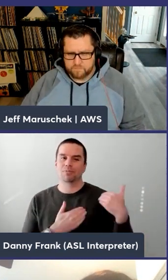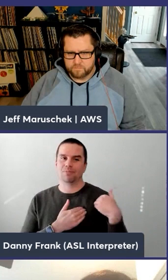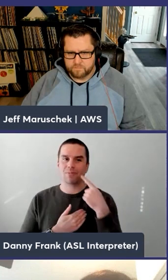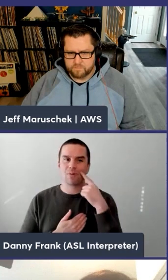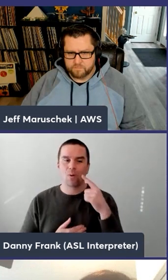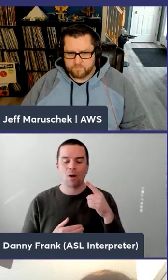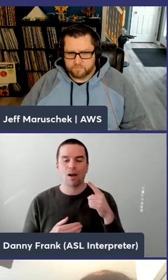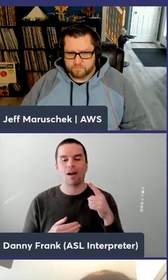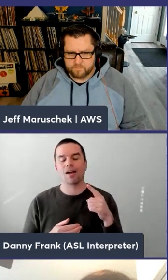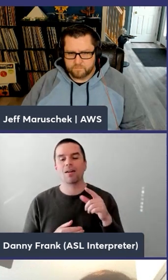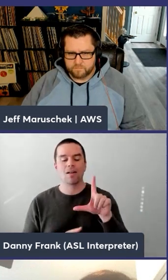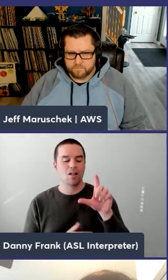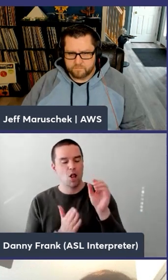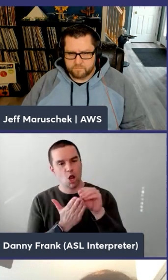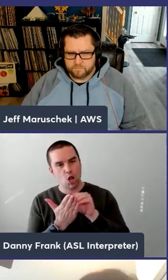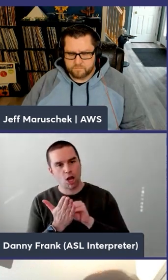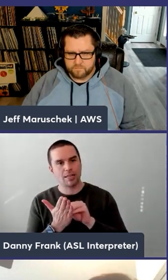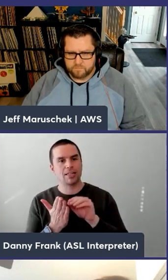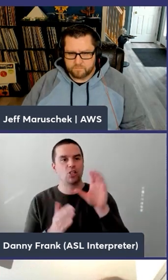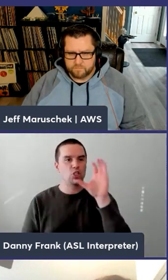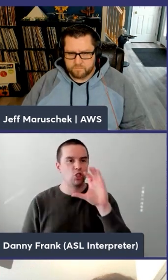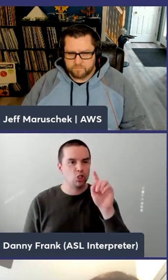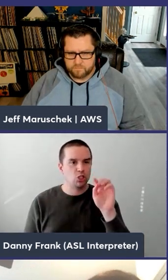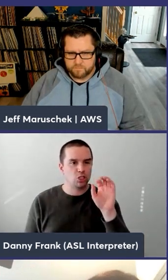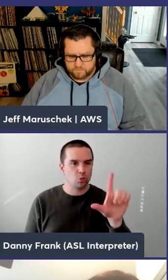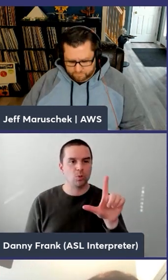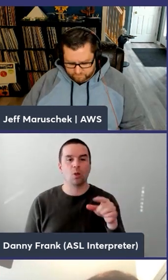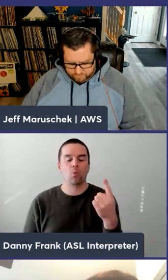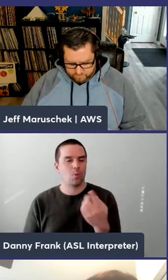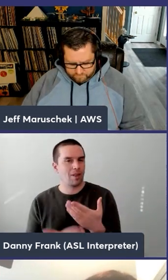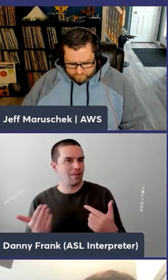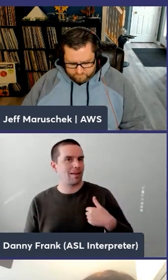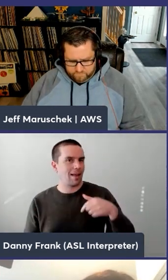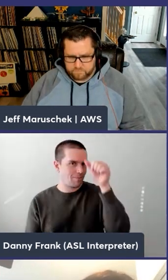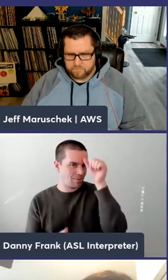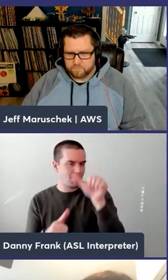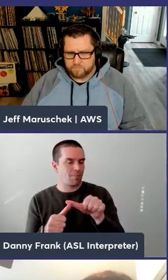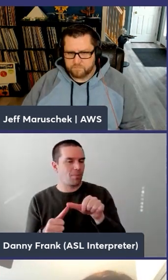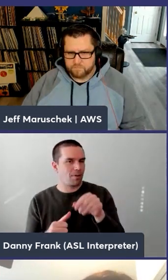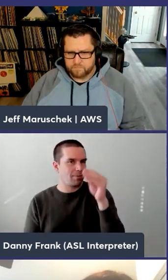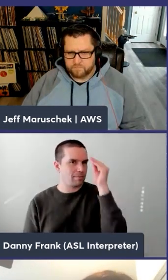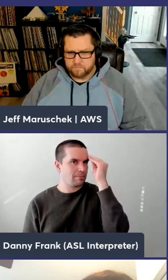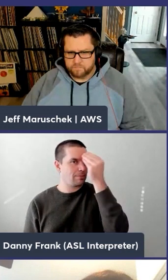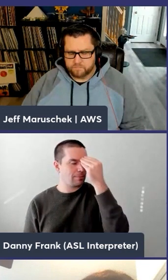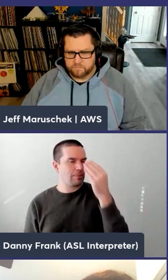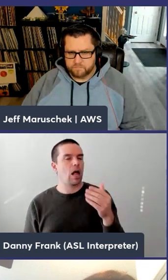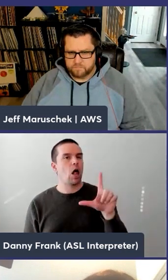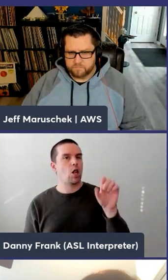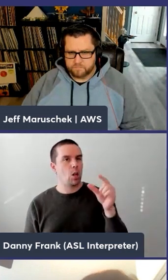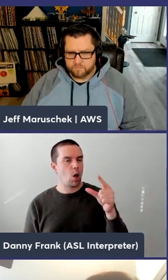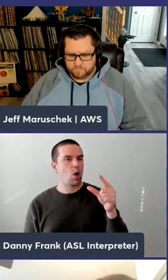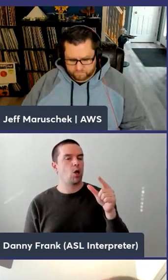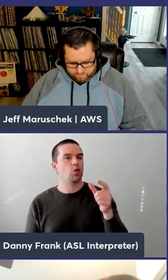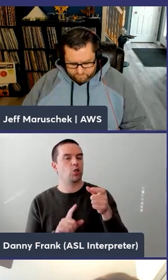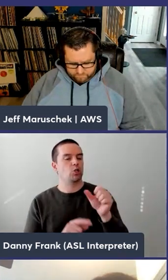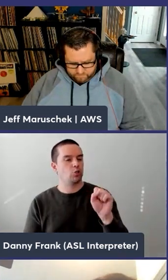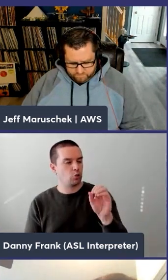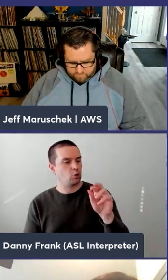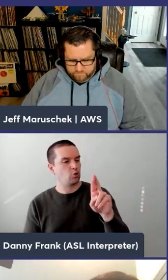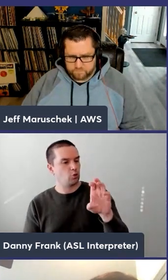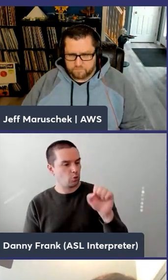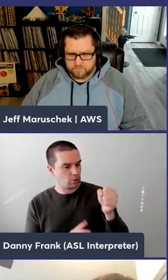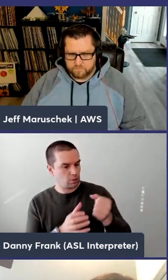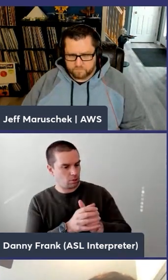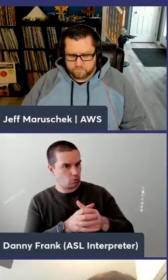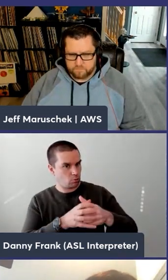like logging searching tool, and one of the things I distinctly remember is as log sources would grow and adoption